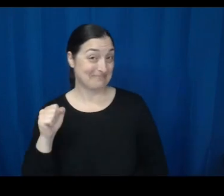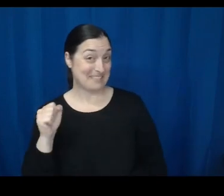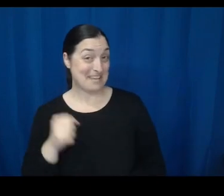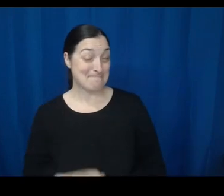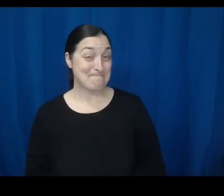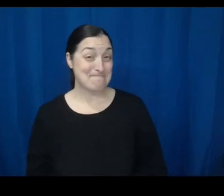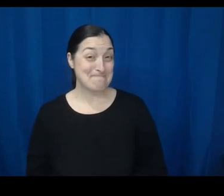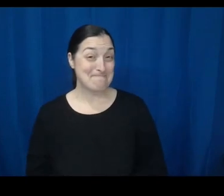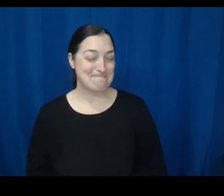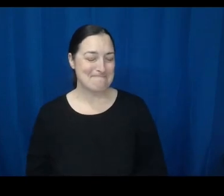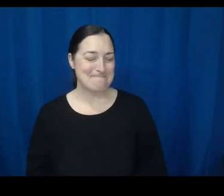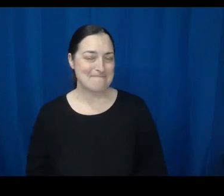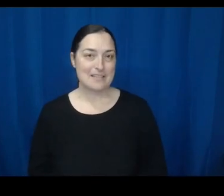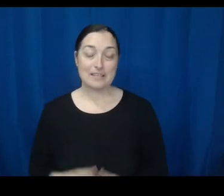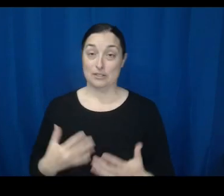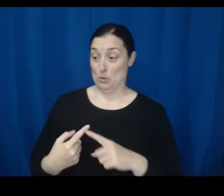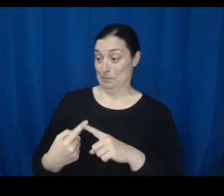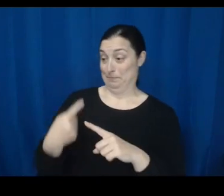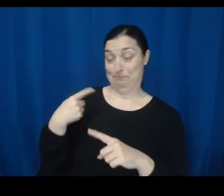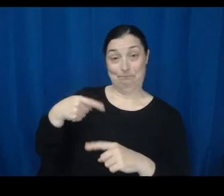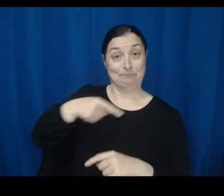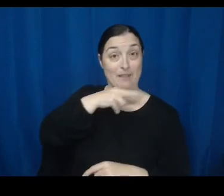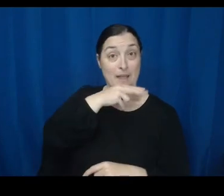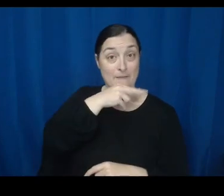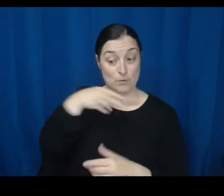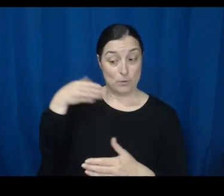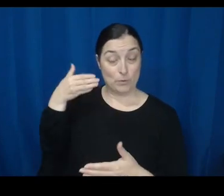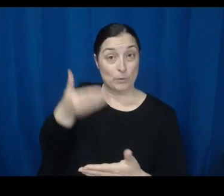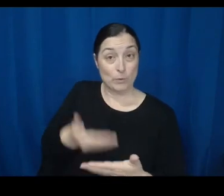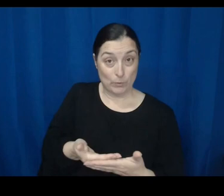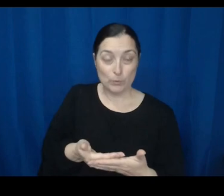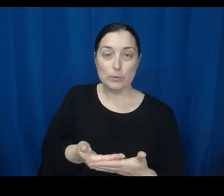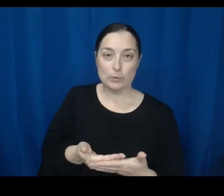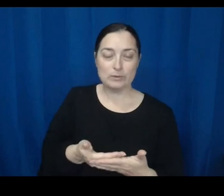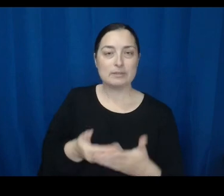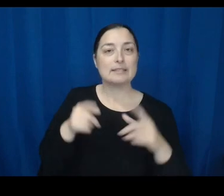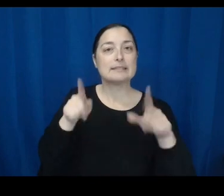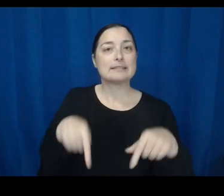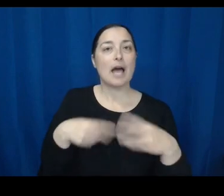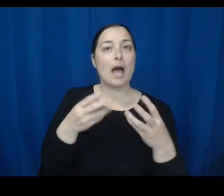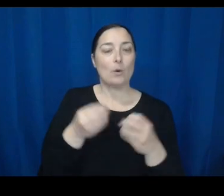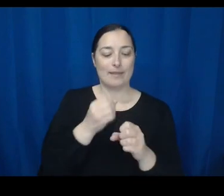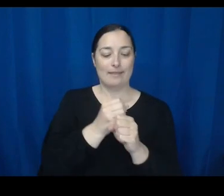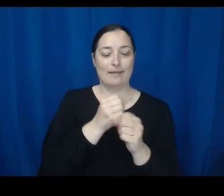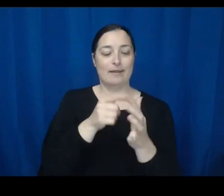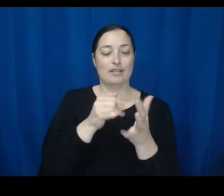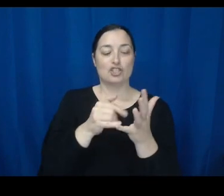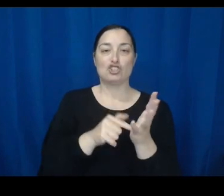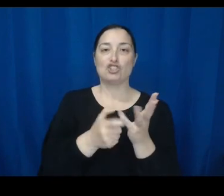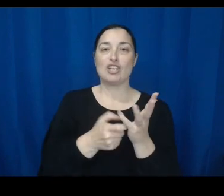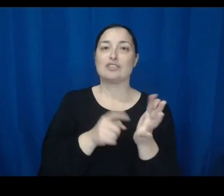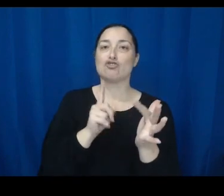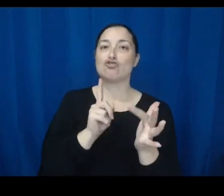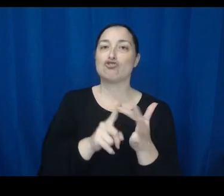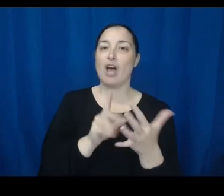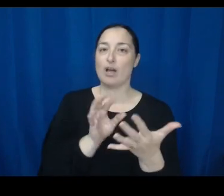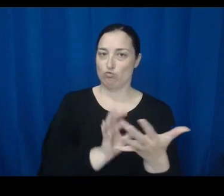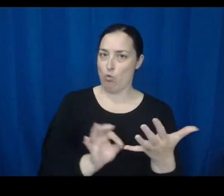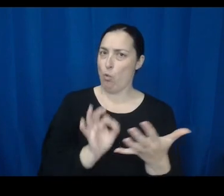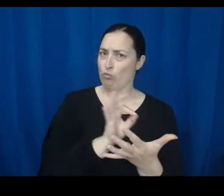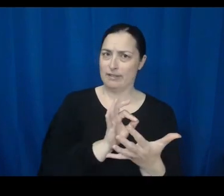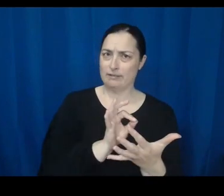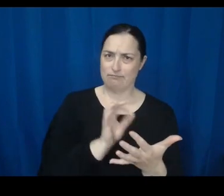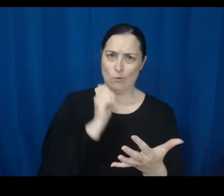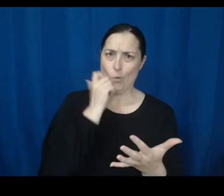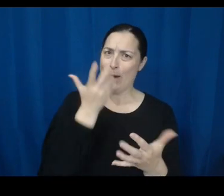back, you know, over the afternoon, we've started off with those gesture drawings, which continue to be a foundation, an